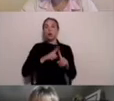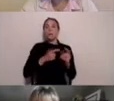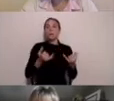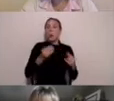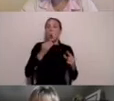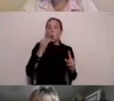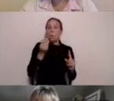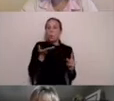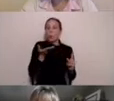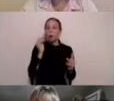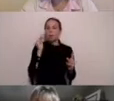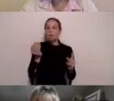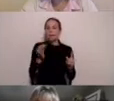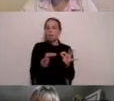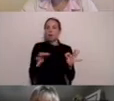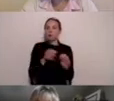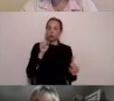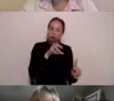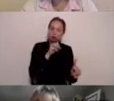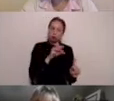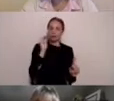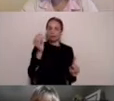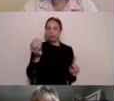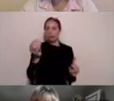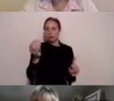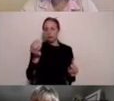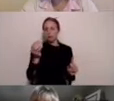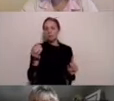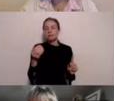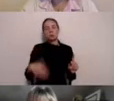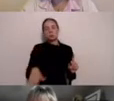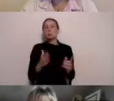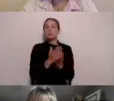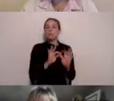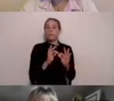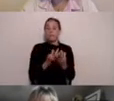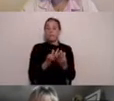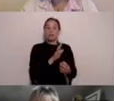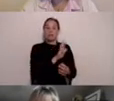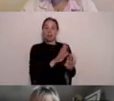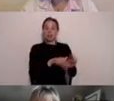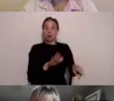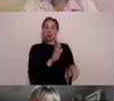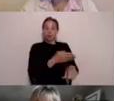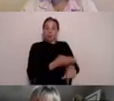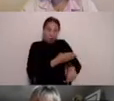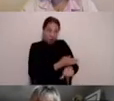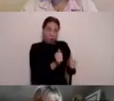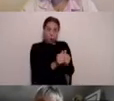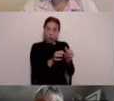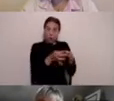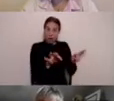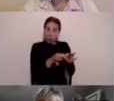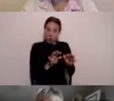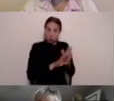access to native language users. And so some families were reporting regression of their child's progress as a result of being at